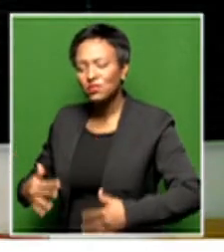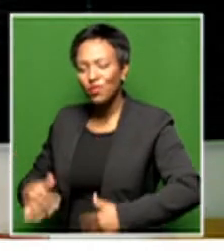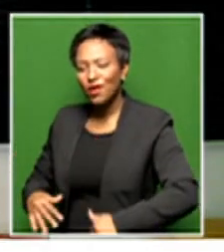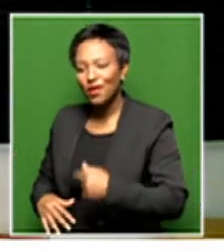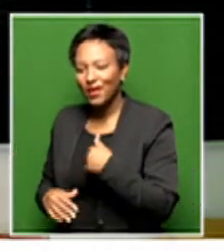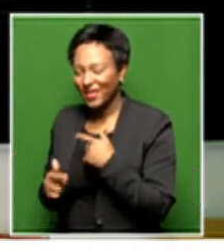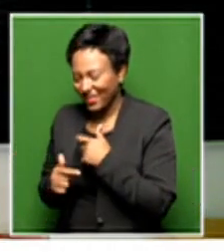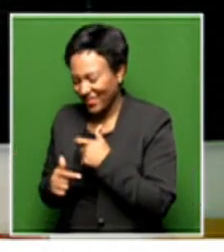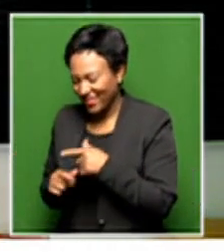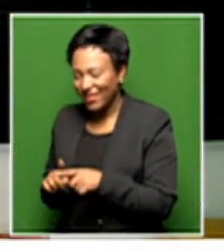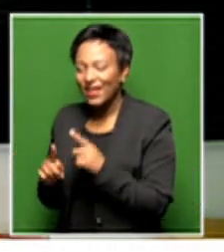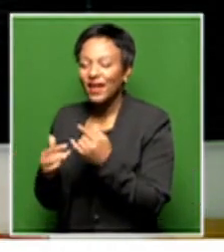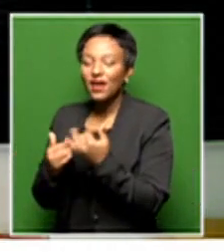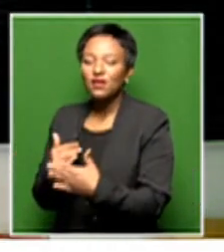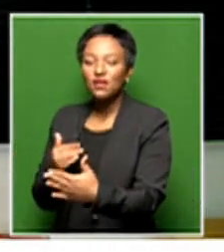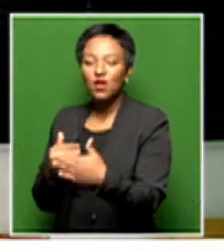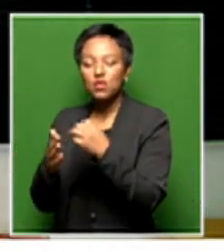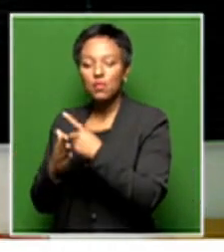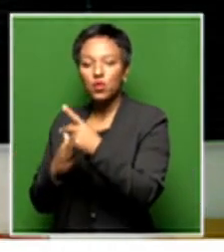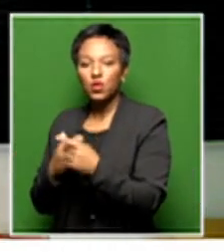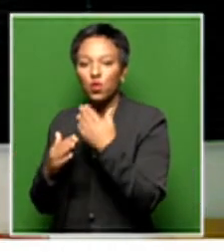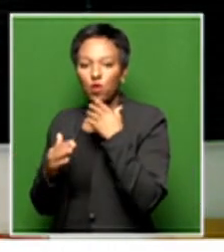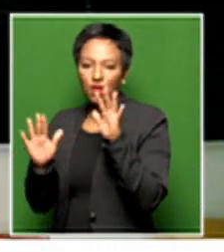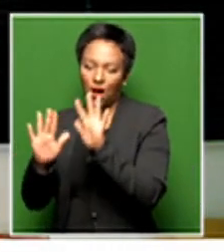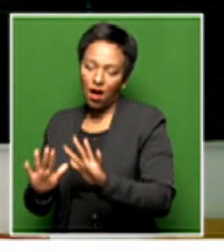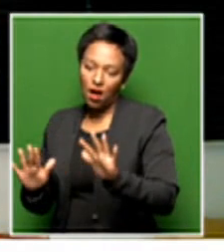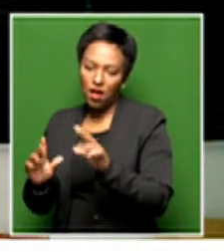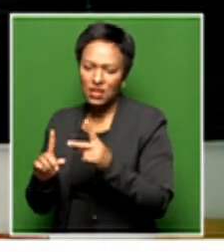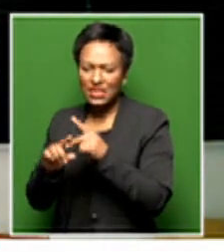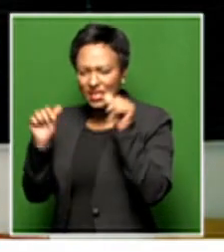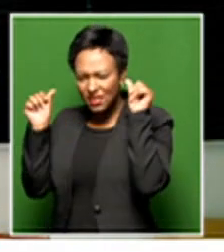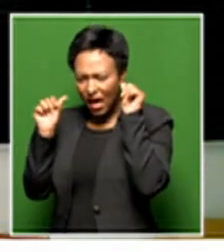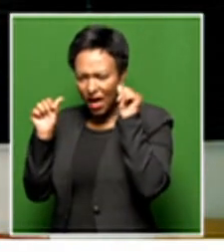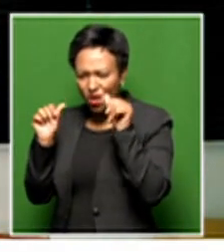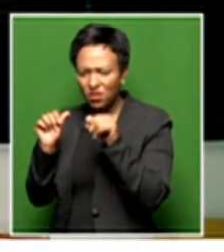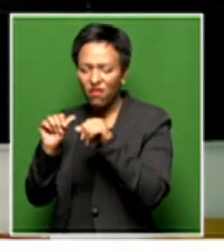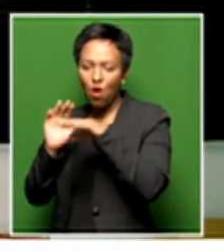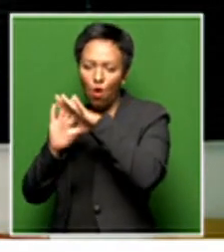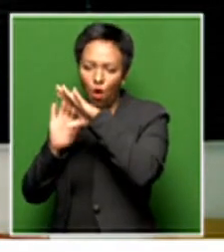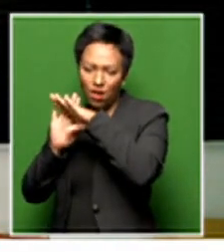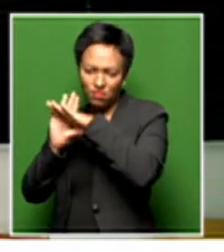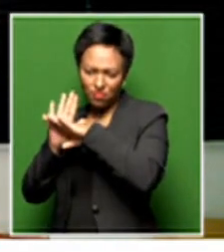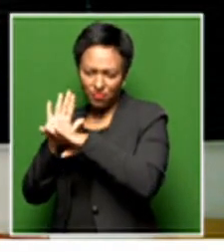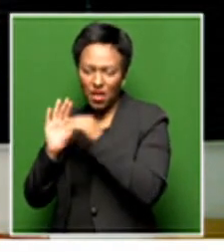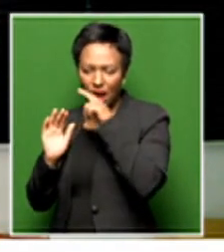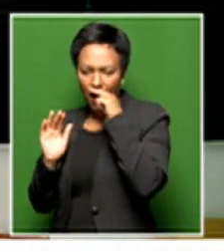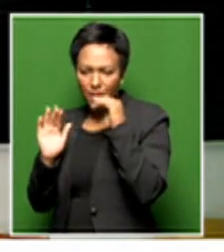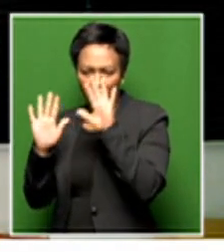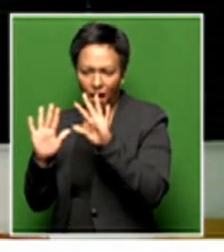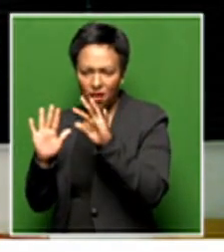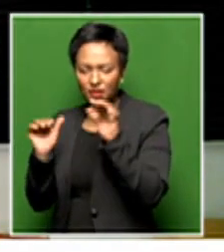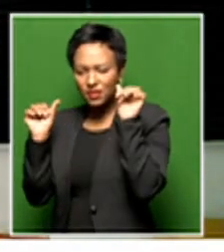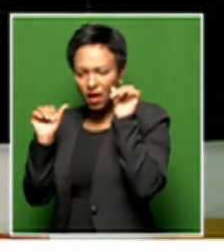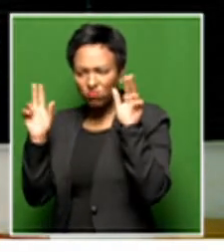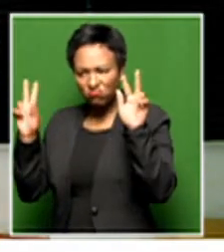you're currently working on your latest project titled Colors and Sounds, isn't it? Who did you work with? Yes, I am. And when can viewers expect